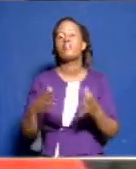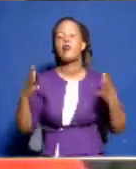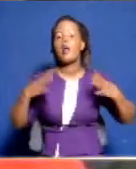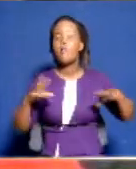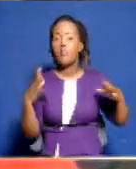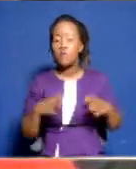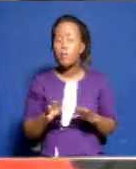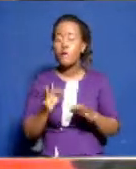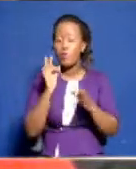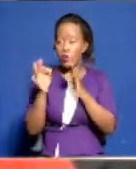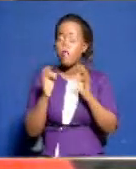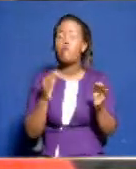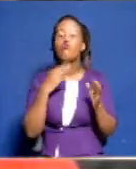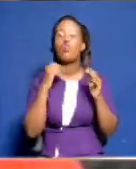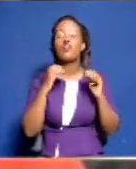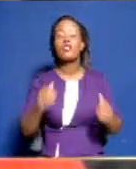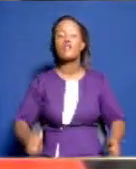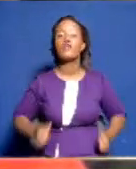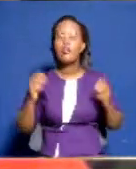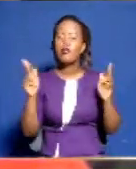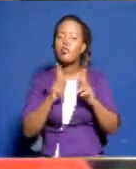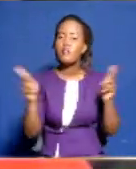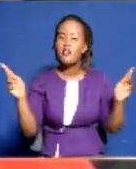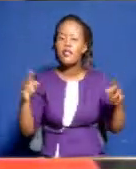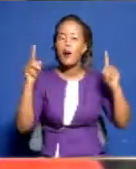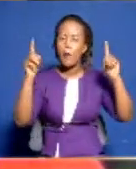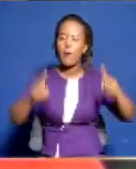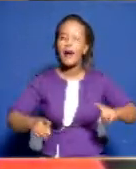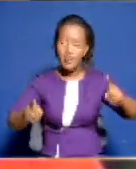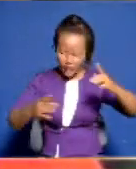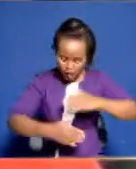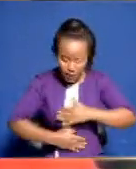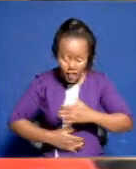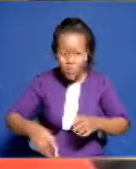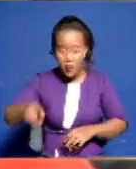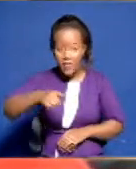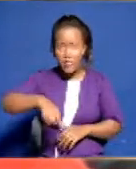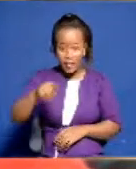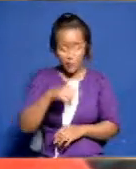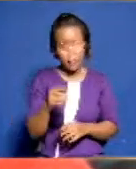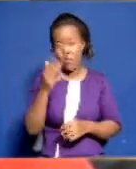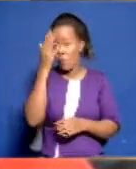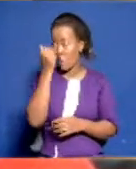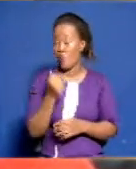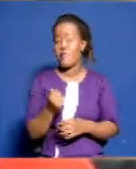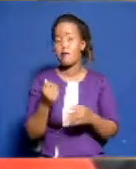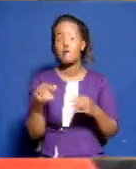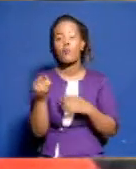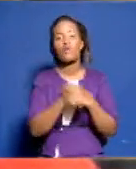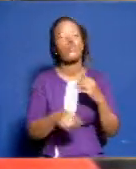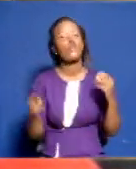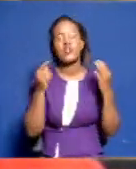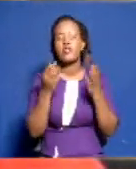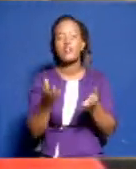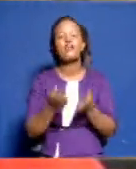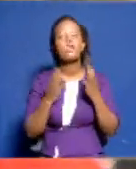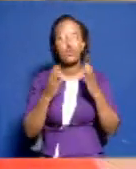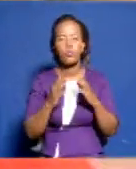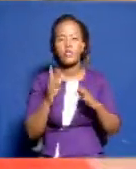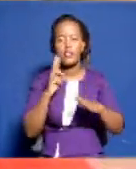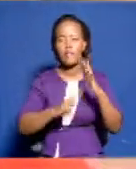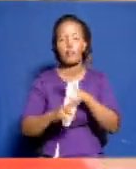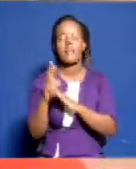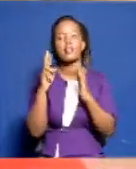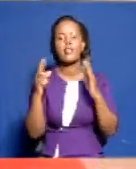wakitaka tukae kwa amani na hao watu heshima. Heshima tupatiwe heshima kwa sababu we deserve to be respected as